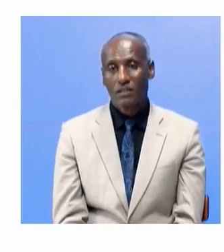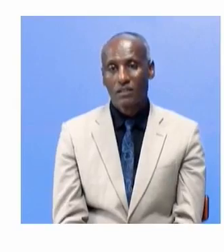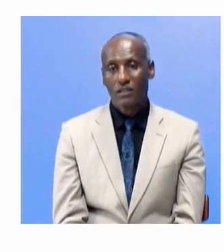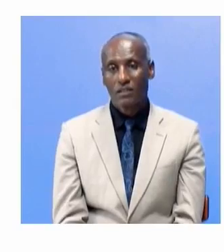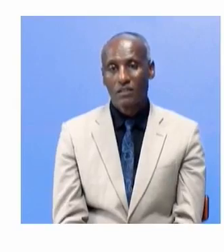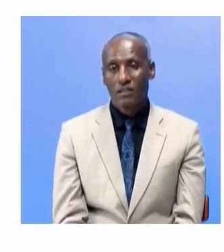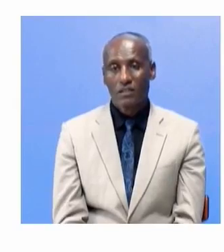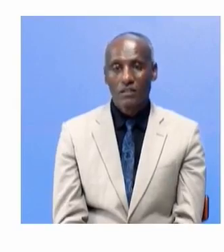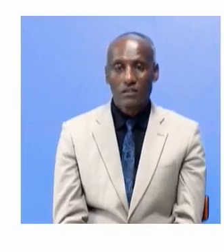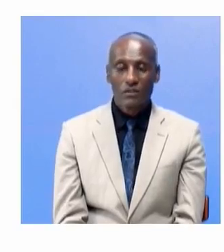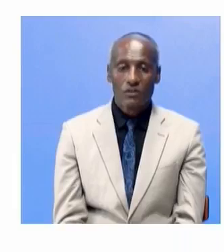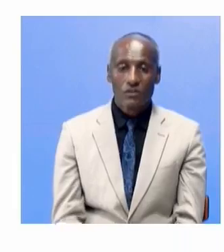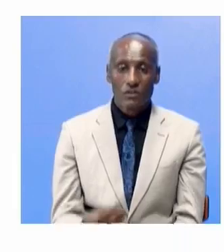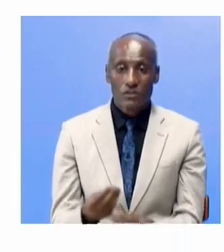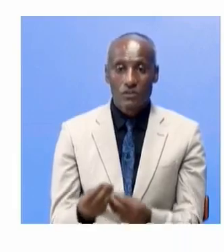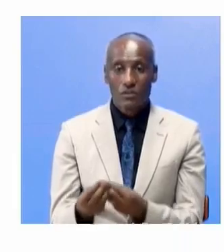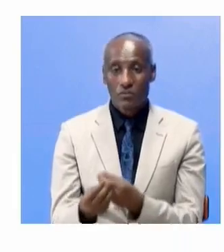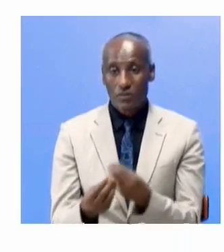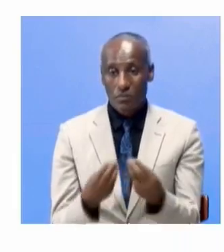buy